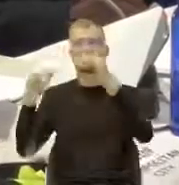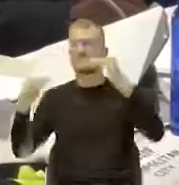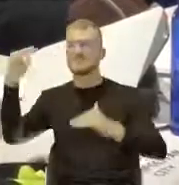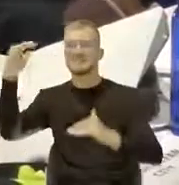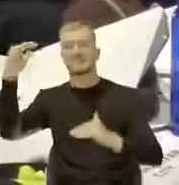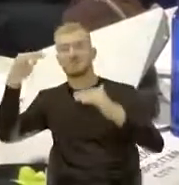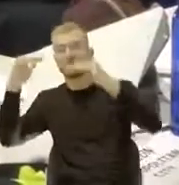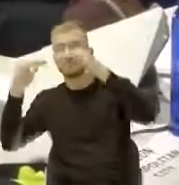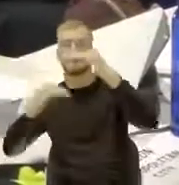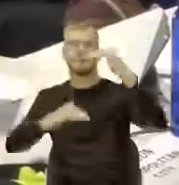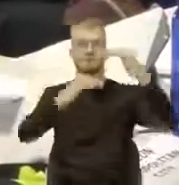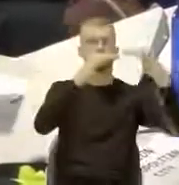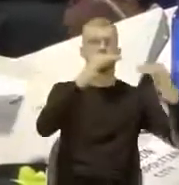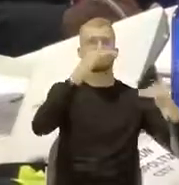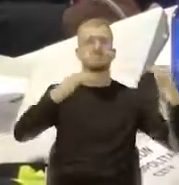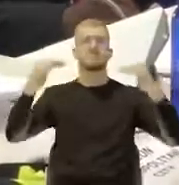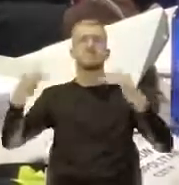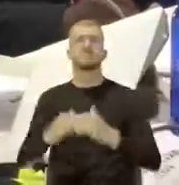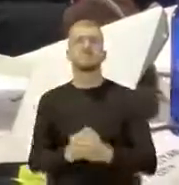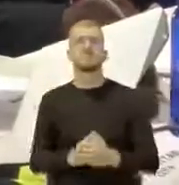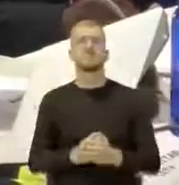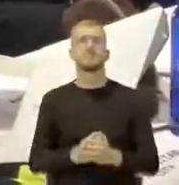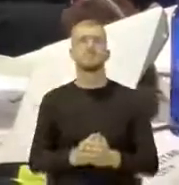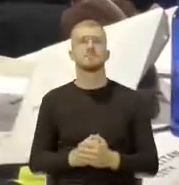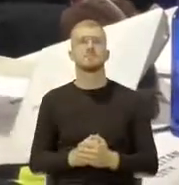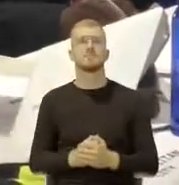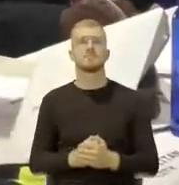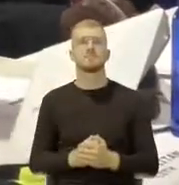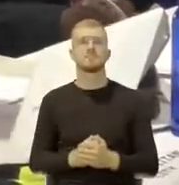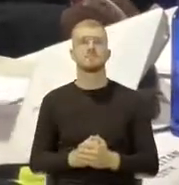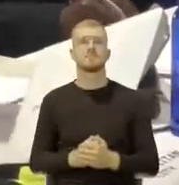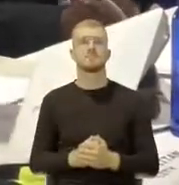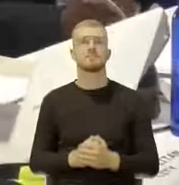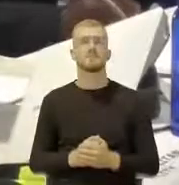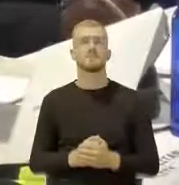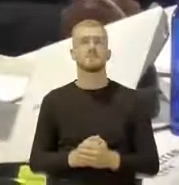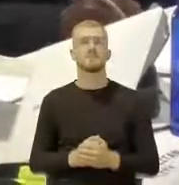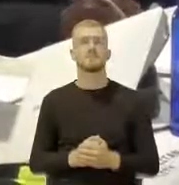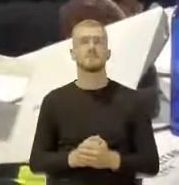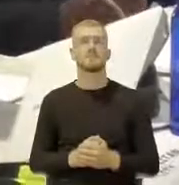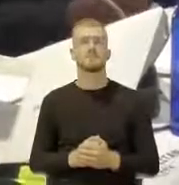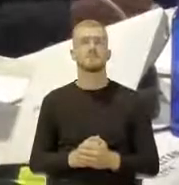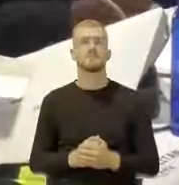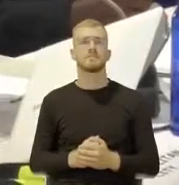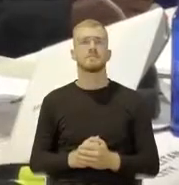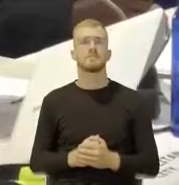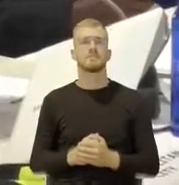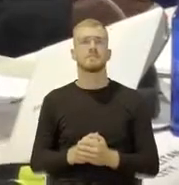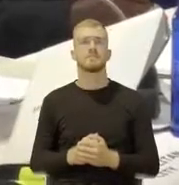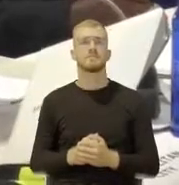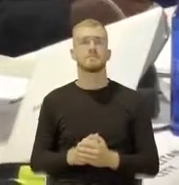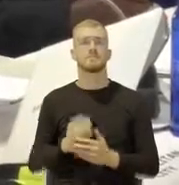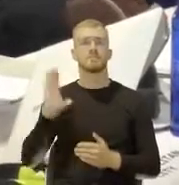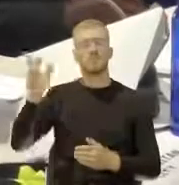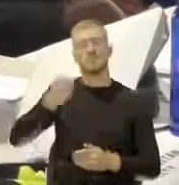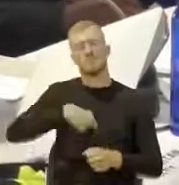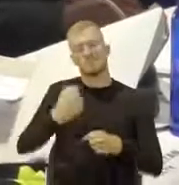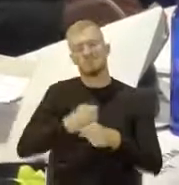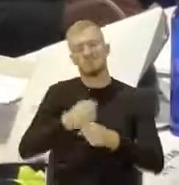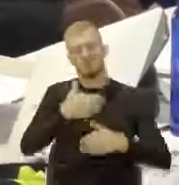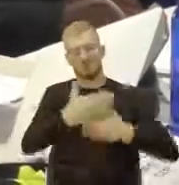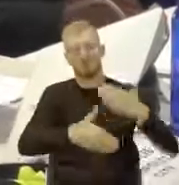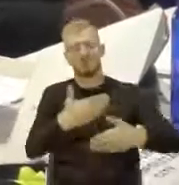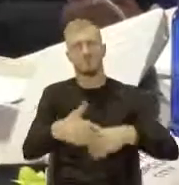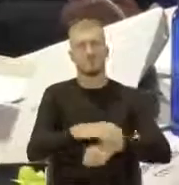efforts to receive you with a red carpet treatment. So please be our guest